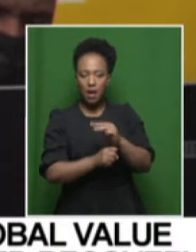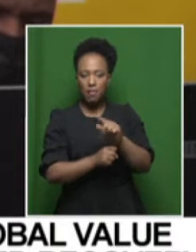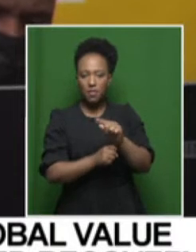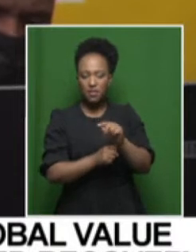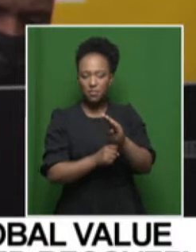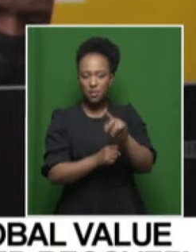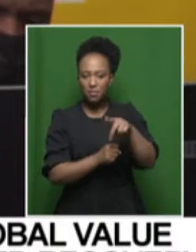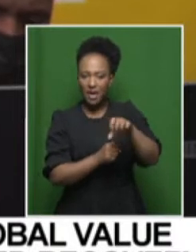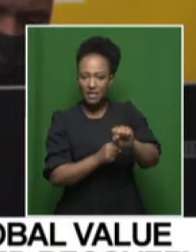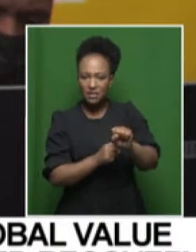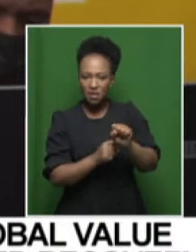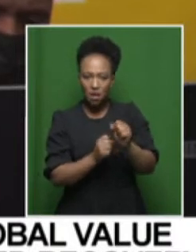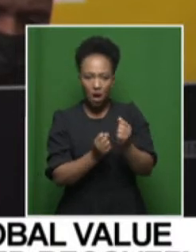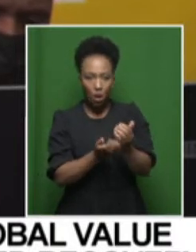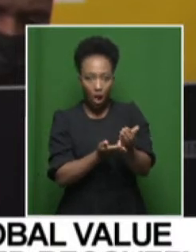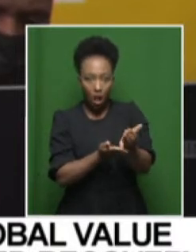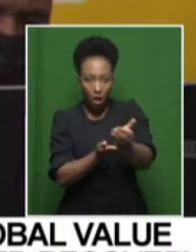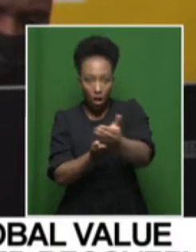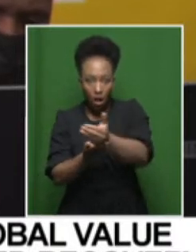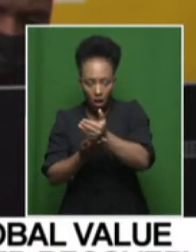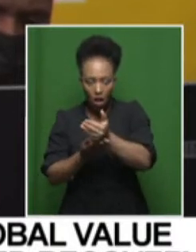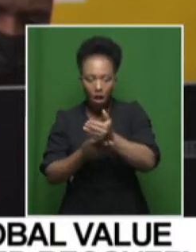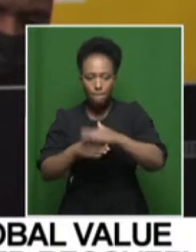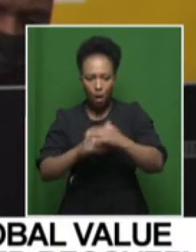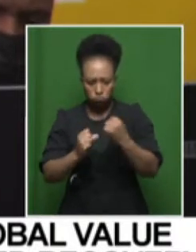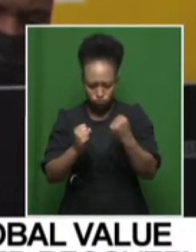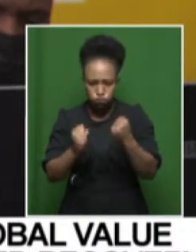have been much stronger than expected.